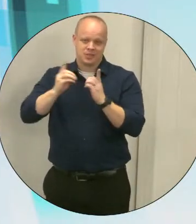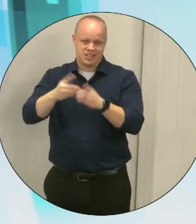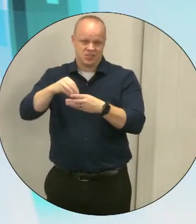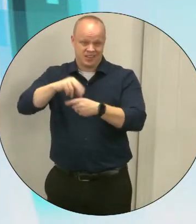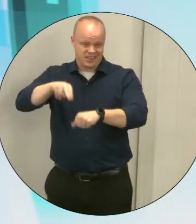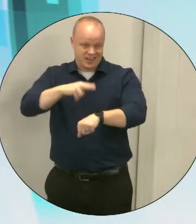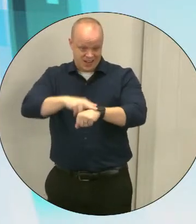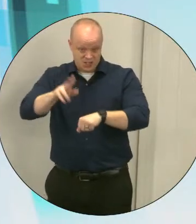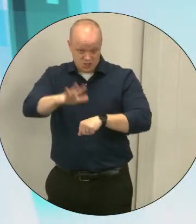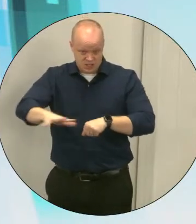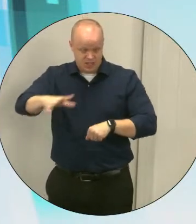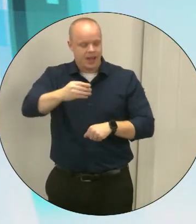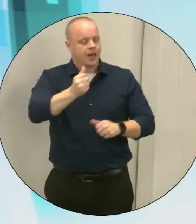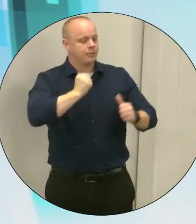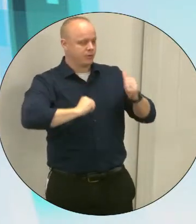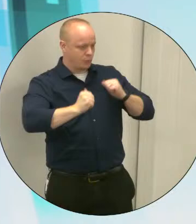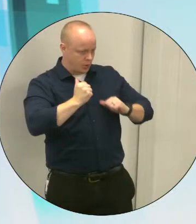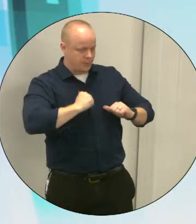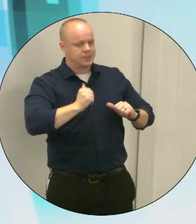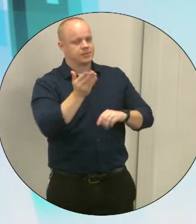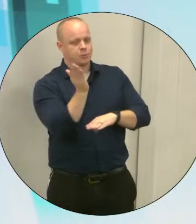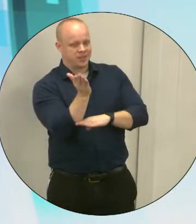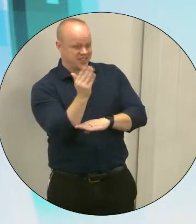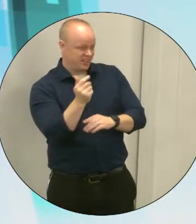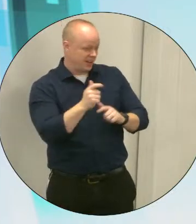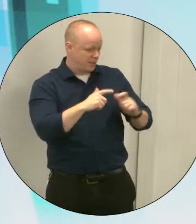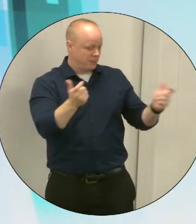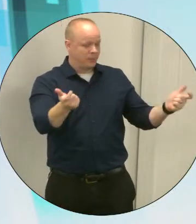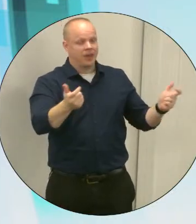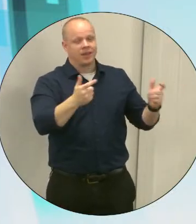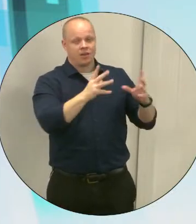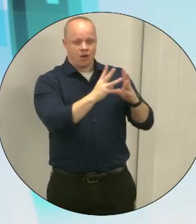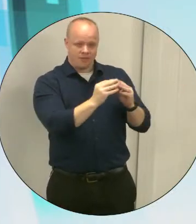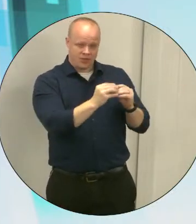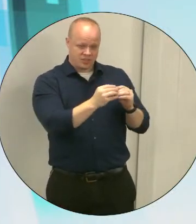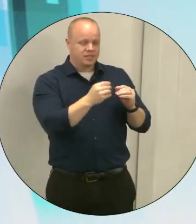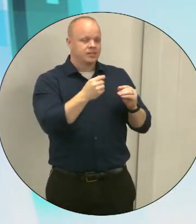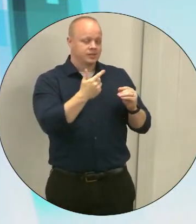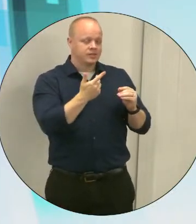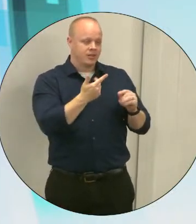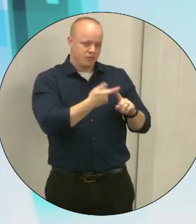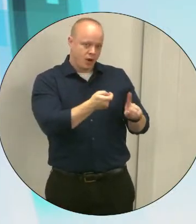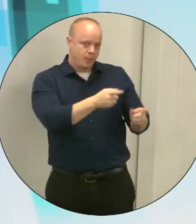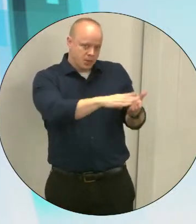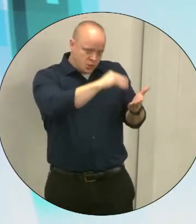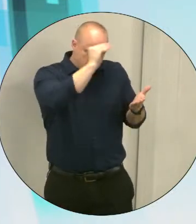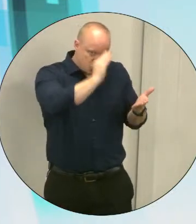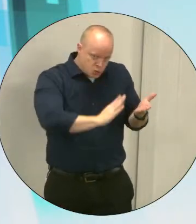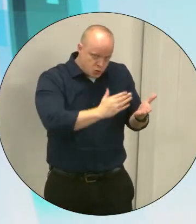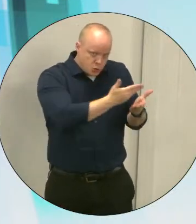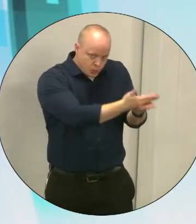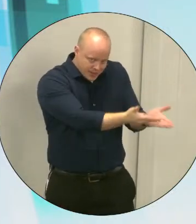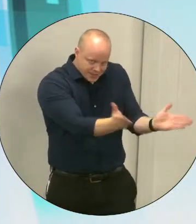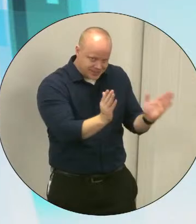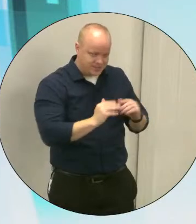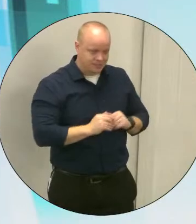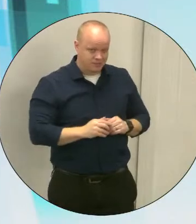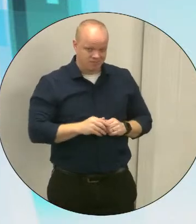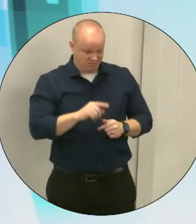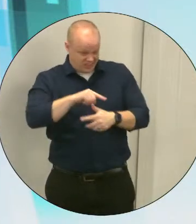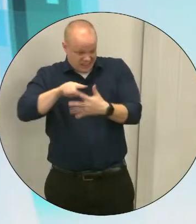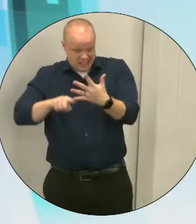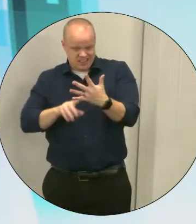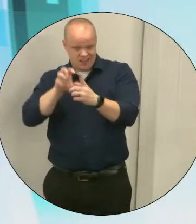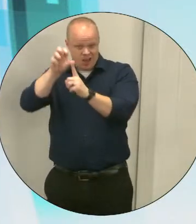and presentations at major art and music professional conferences by students. These accomplishments can